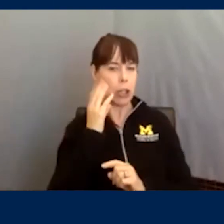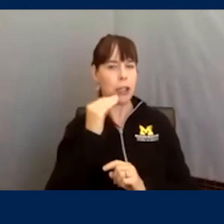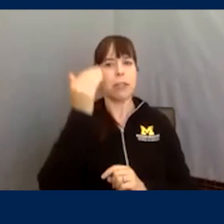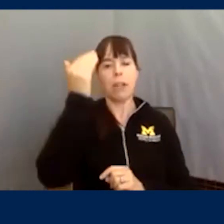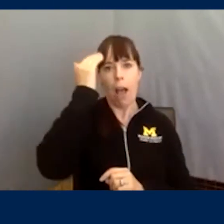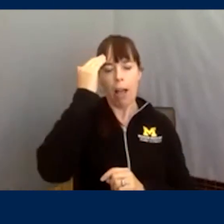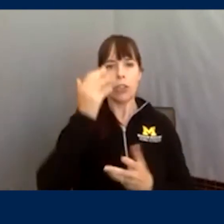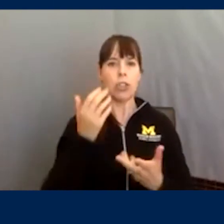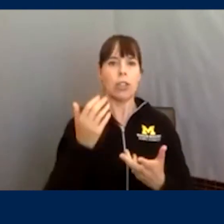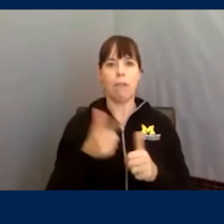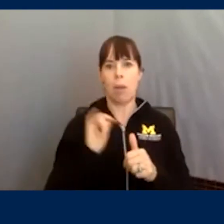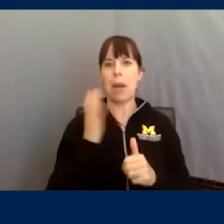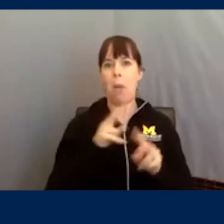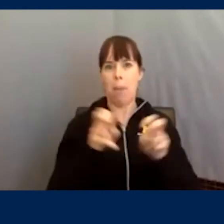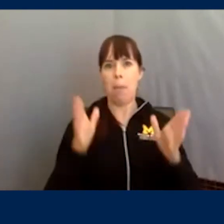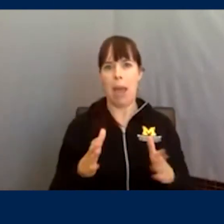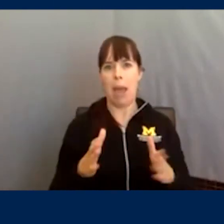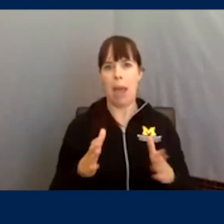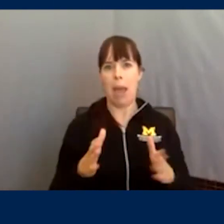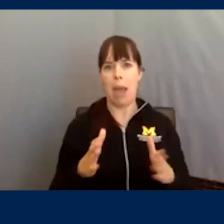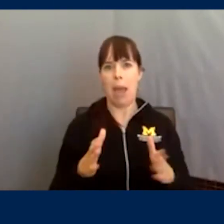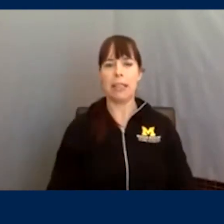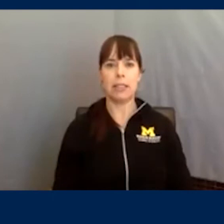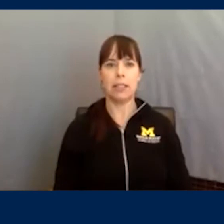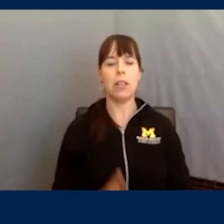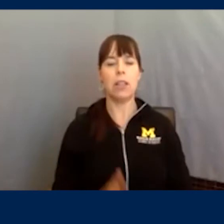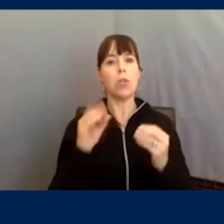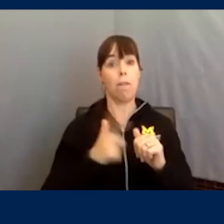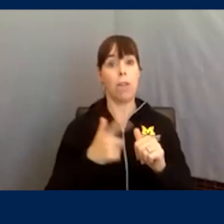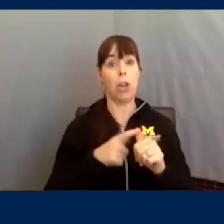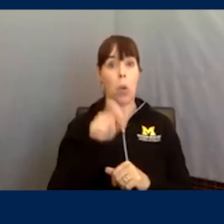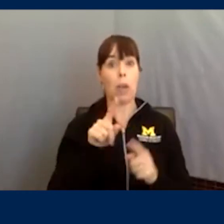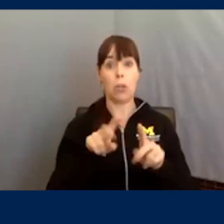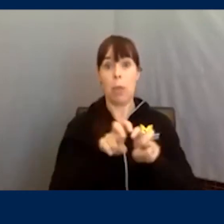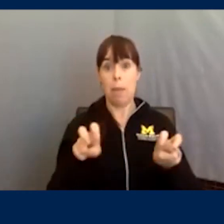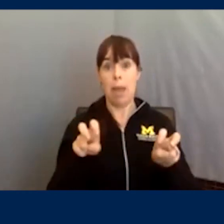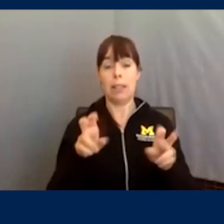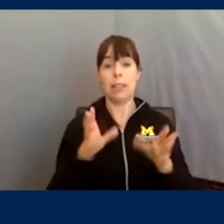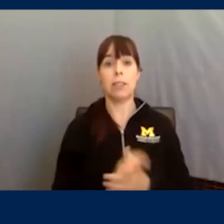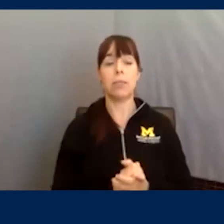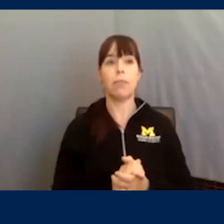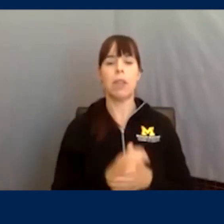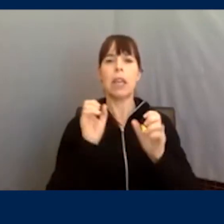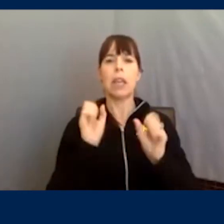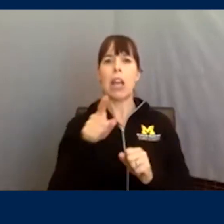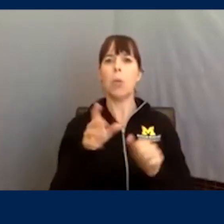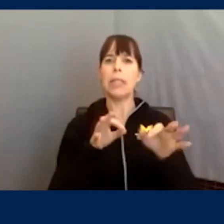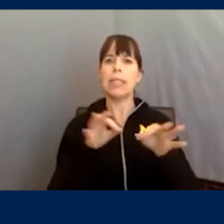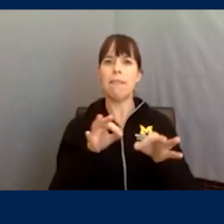knowledge of our panelists on. So our first question to the panelists is, can you